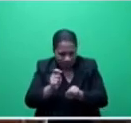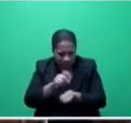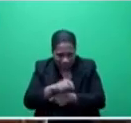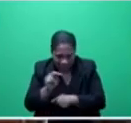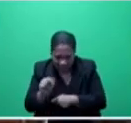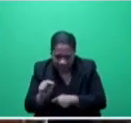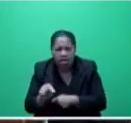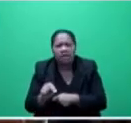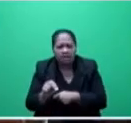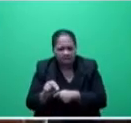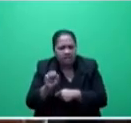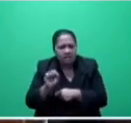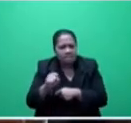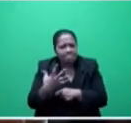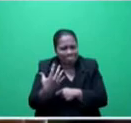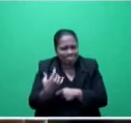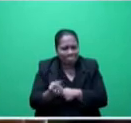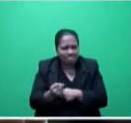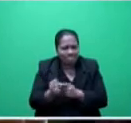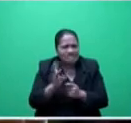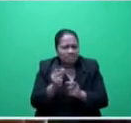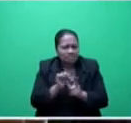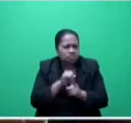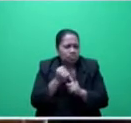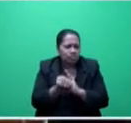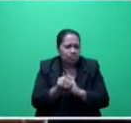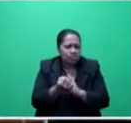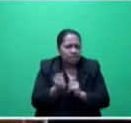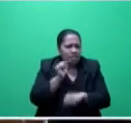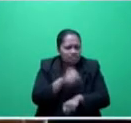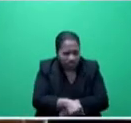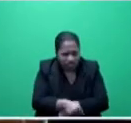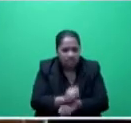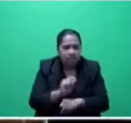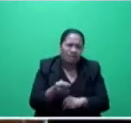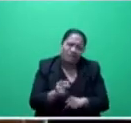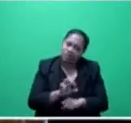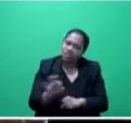situations that demanded courage, and it wasn't easy.